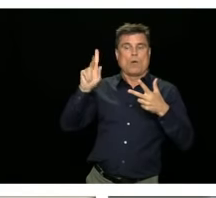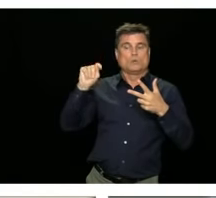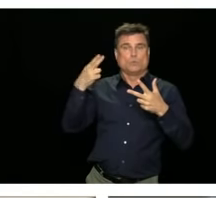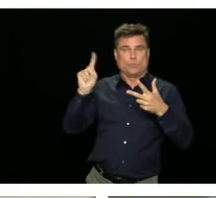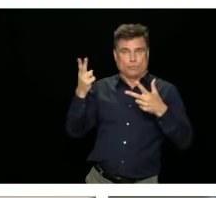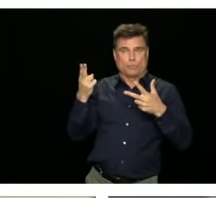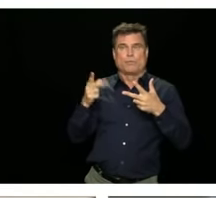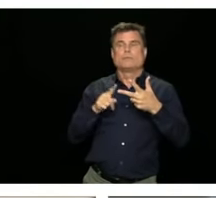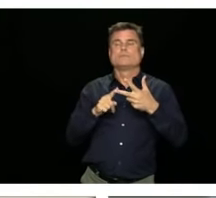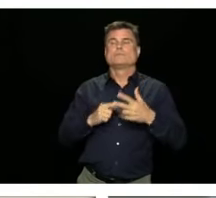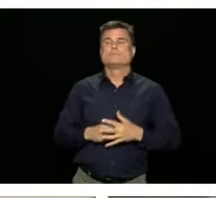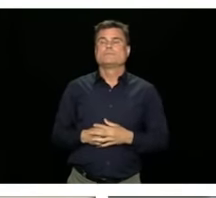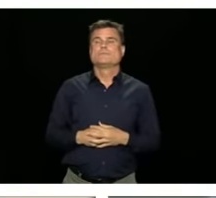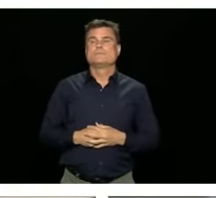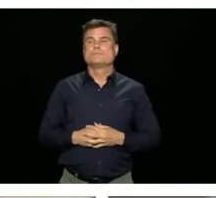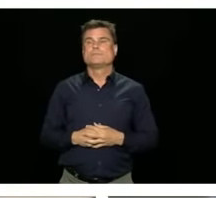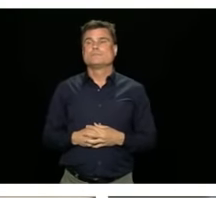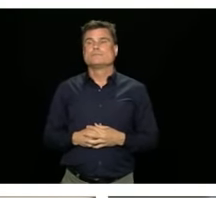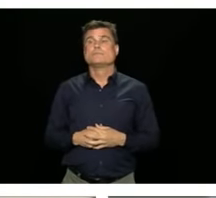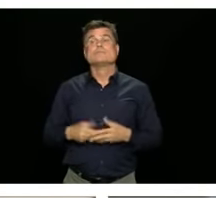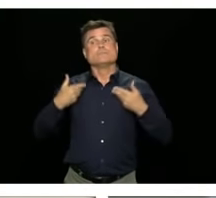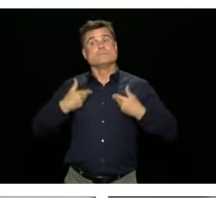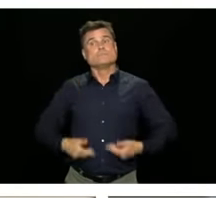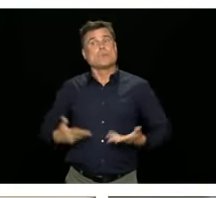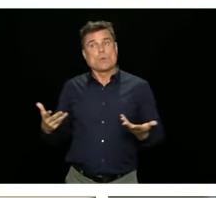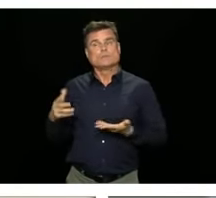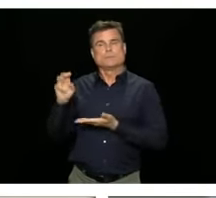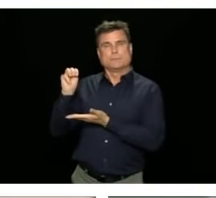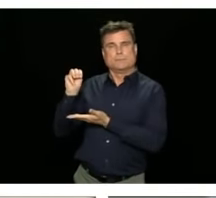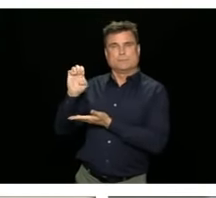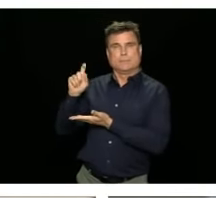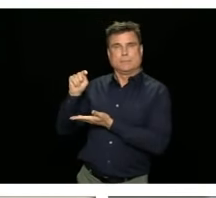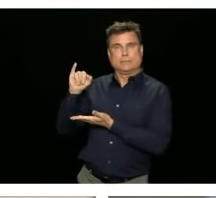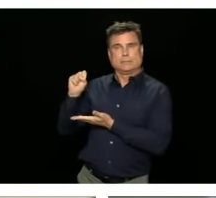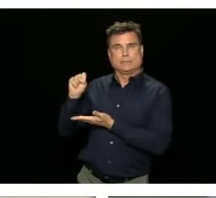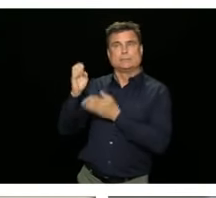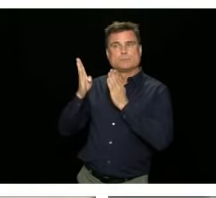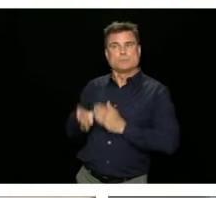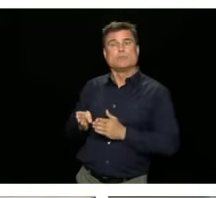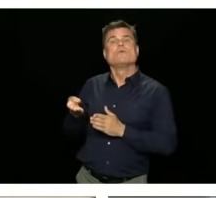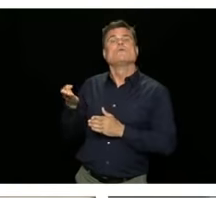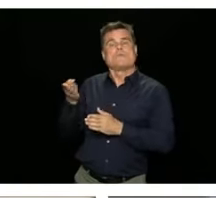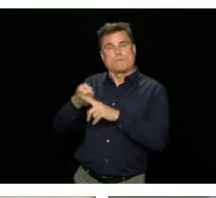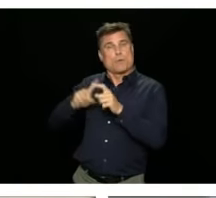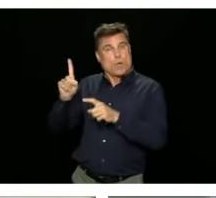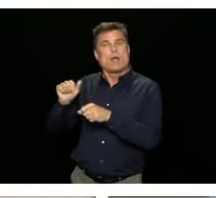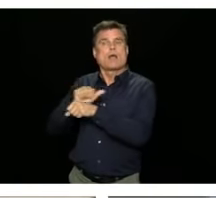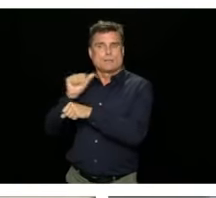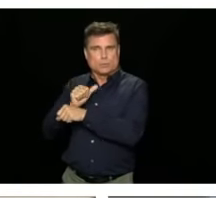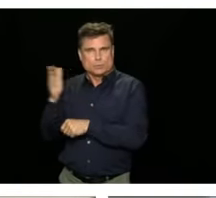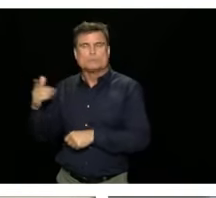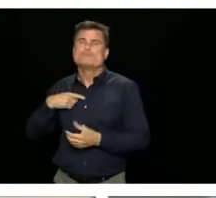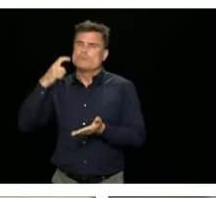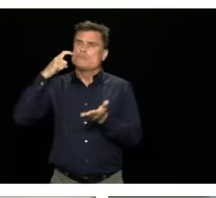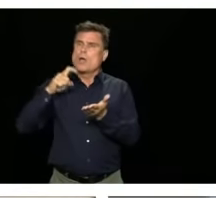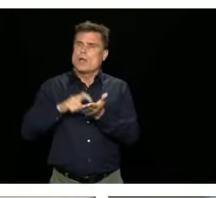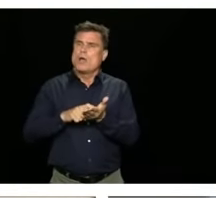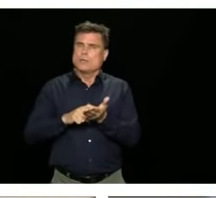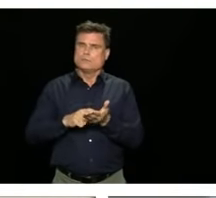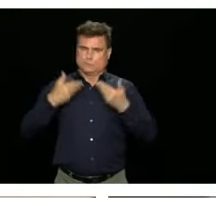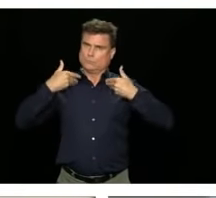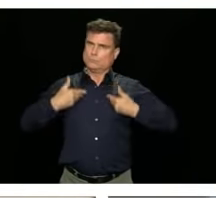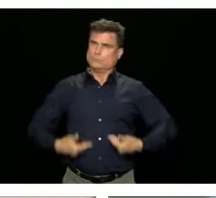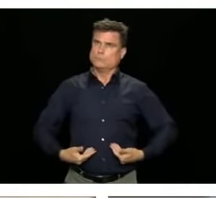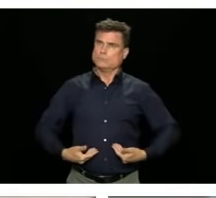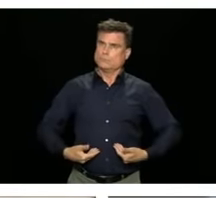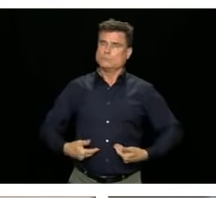am an uninvited guest on these territories. And I always am thinking about that as I endeavor into the